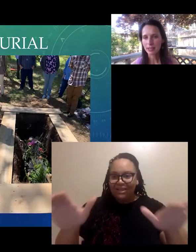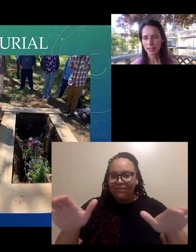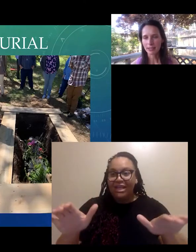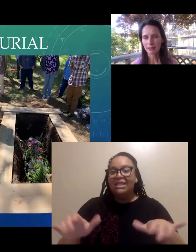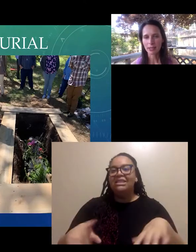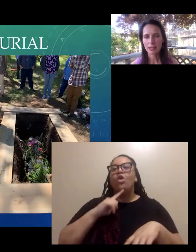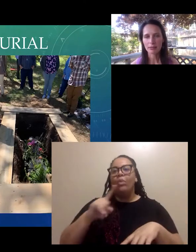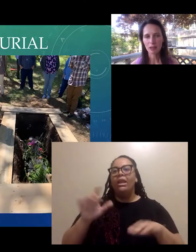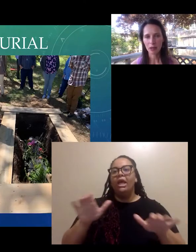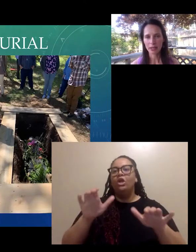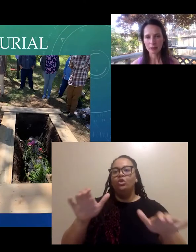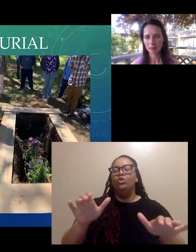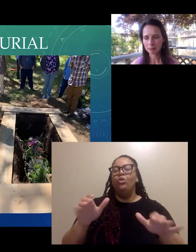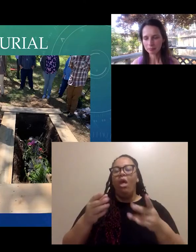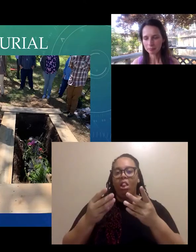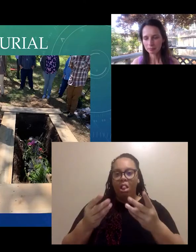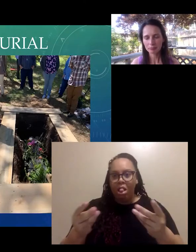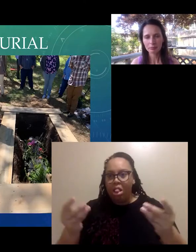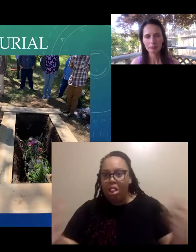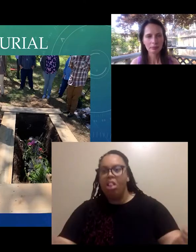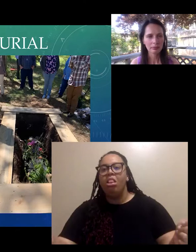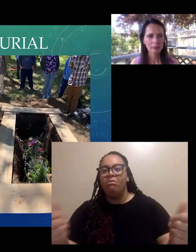the breaking down of the body.